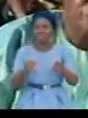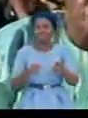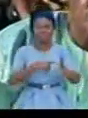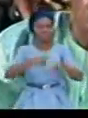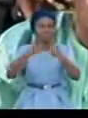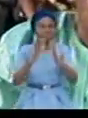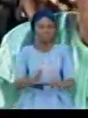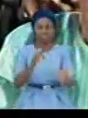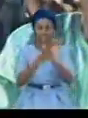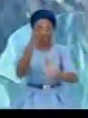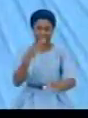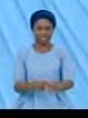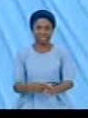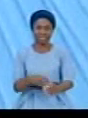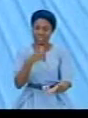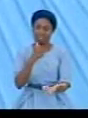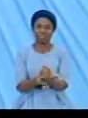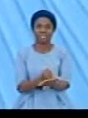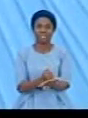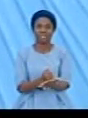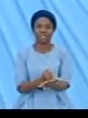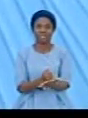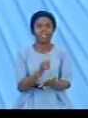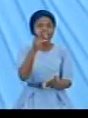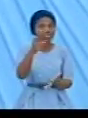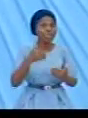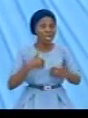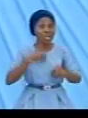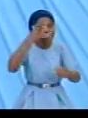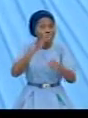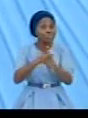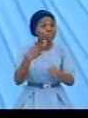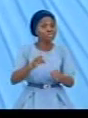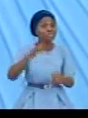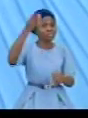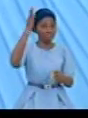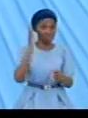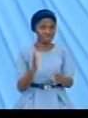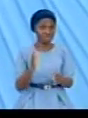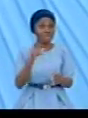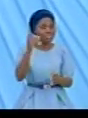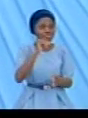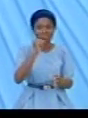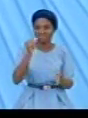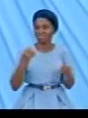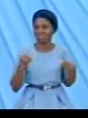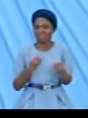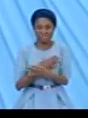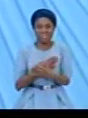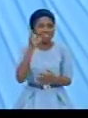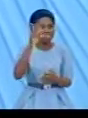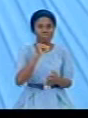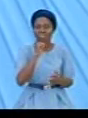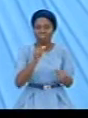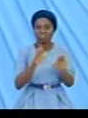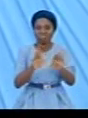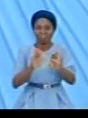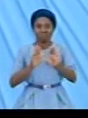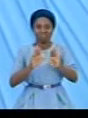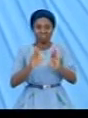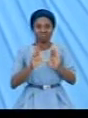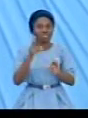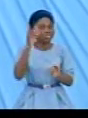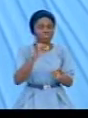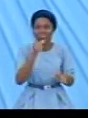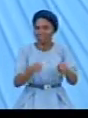of God and you will not fear. You have the promise of God and you will not stagger. He staggered not at the promise of God